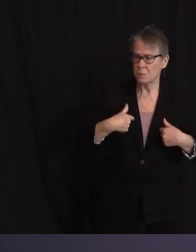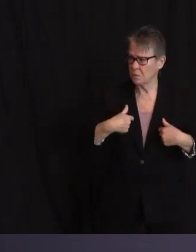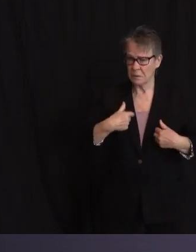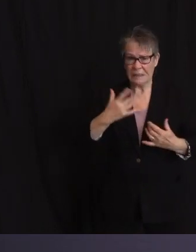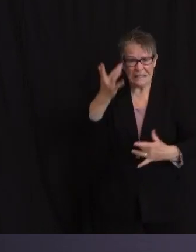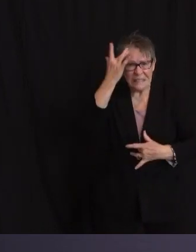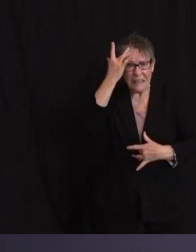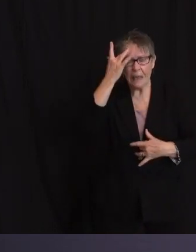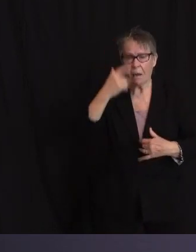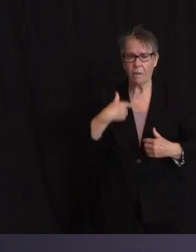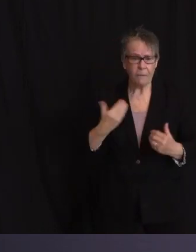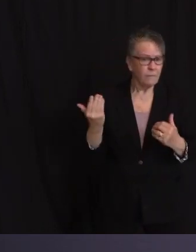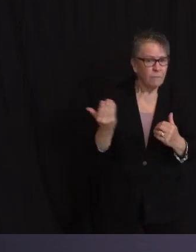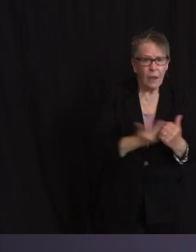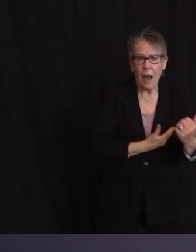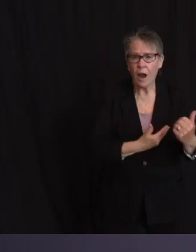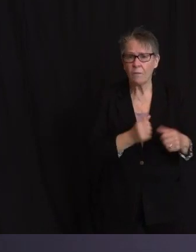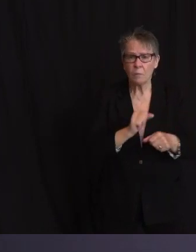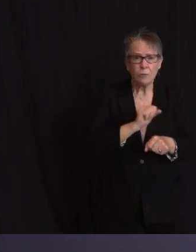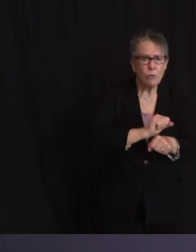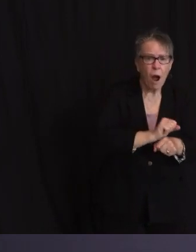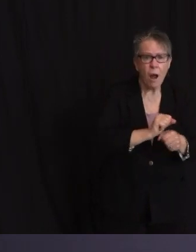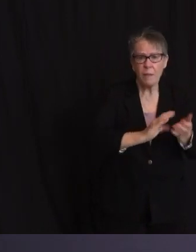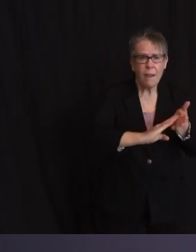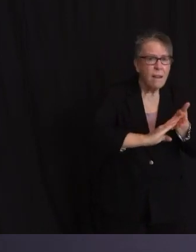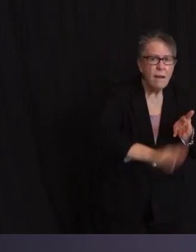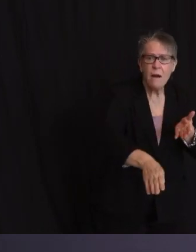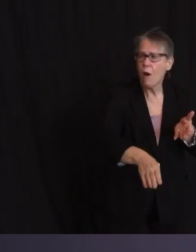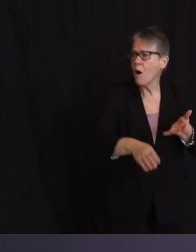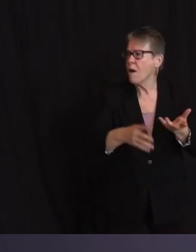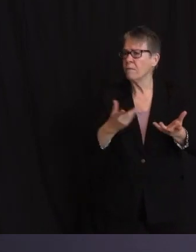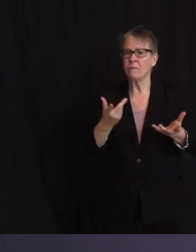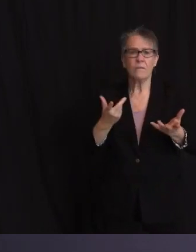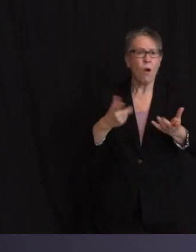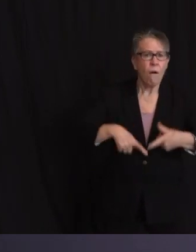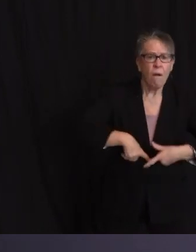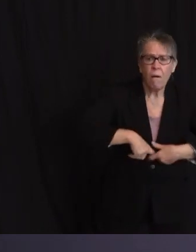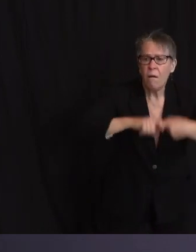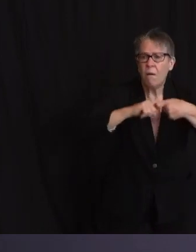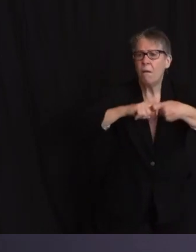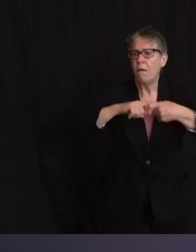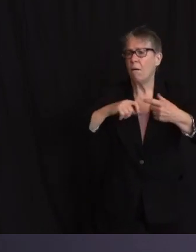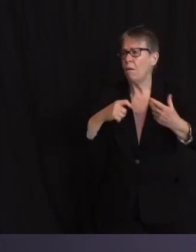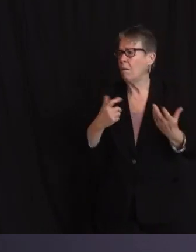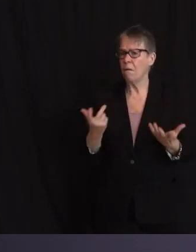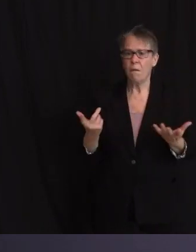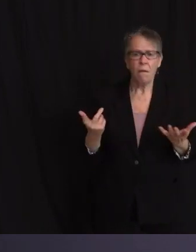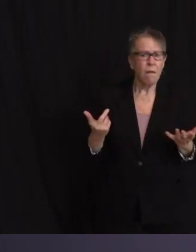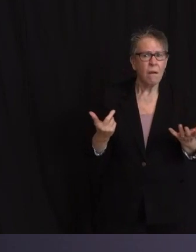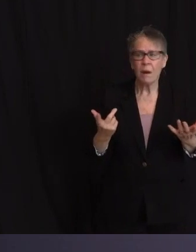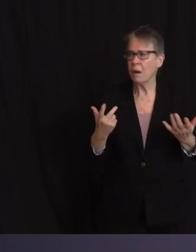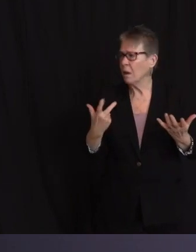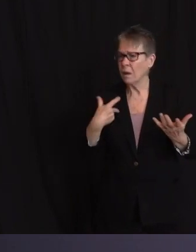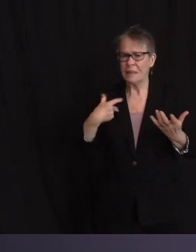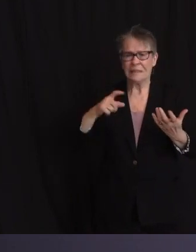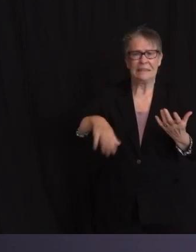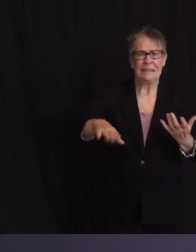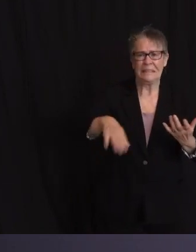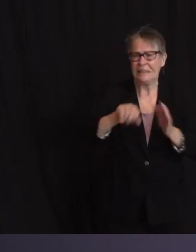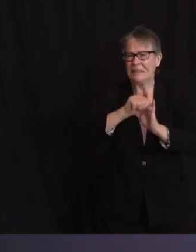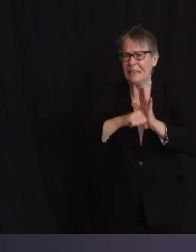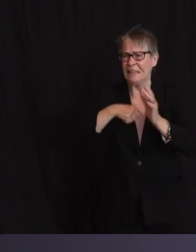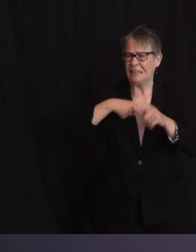to be able to responsibly be there, we're going to need a lot of help, or the consequences, without getting into them, will be